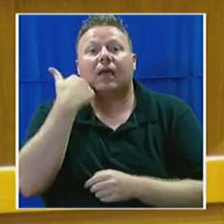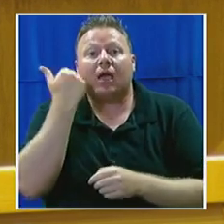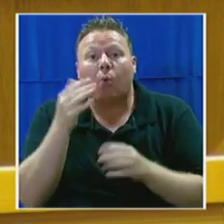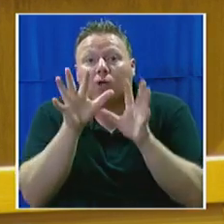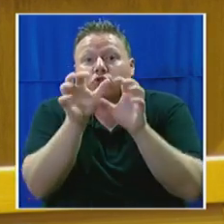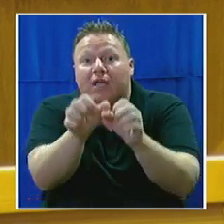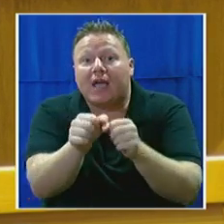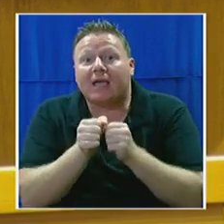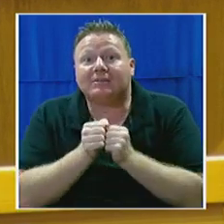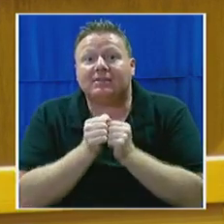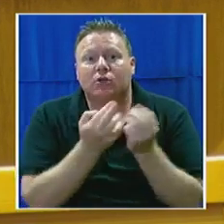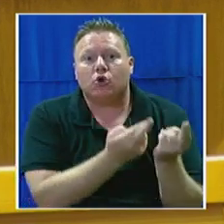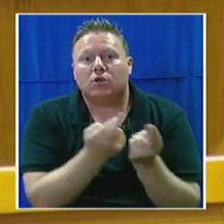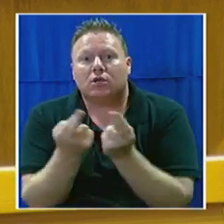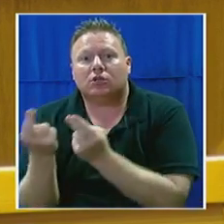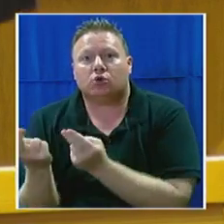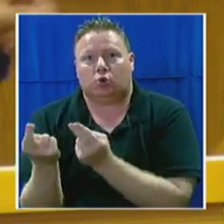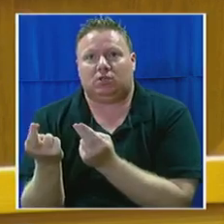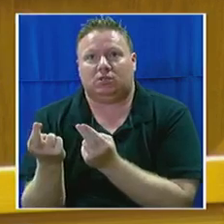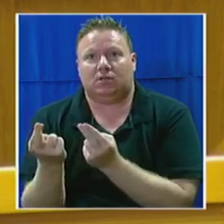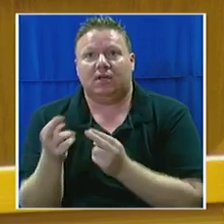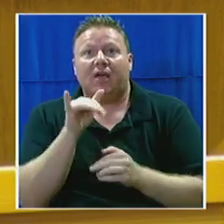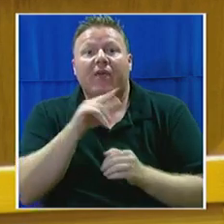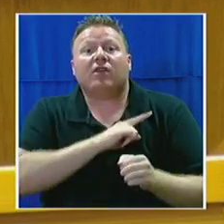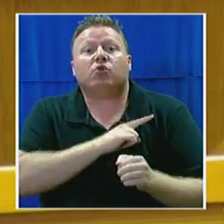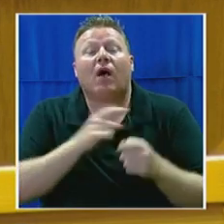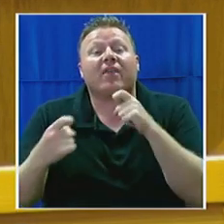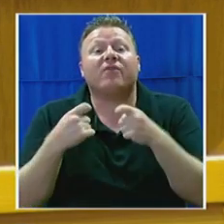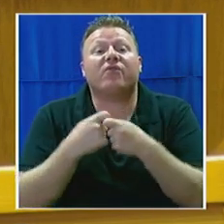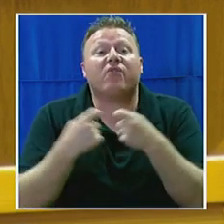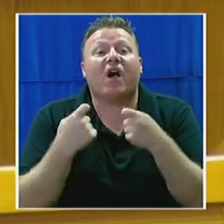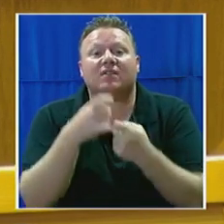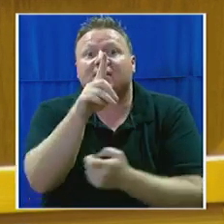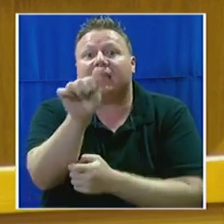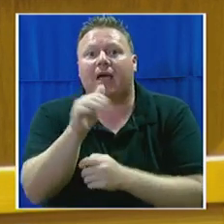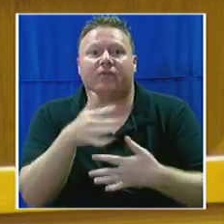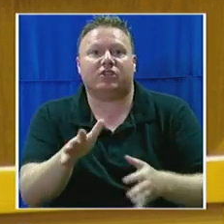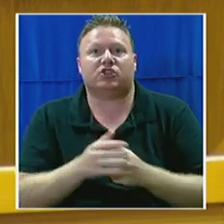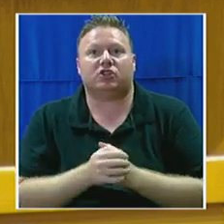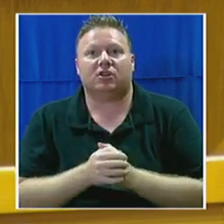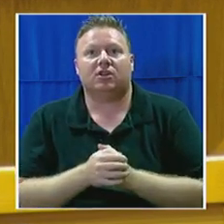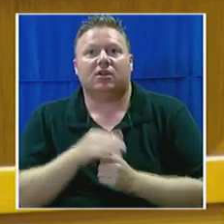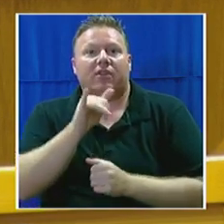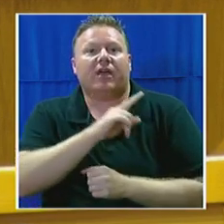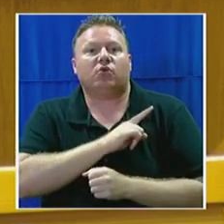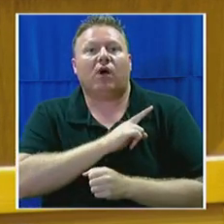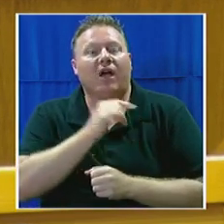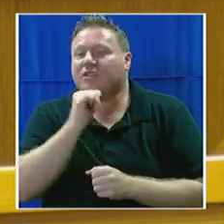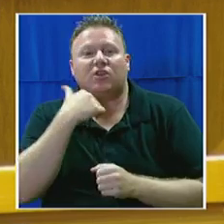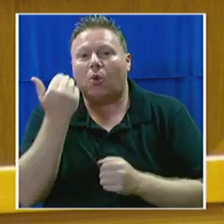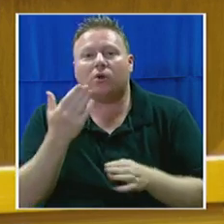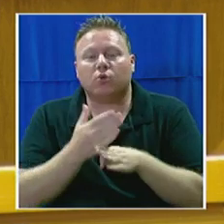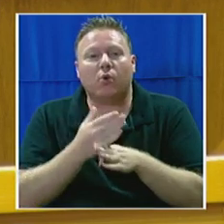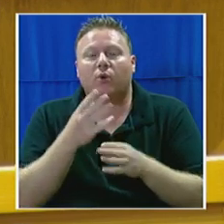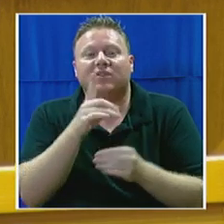hands on the resources in these areas, and that's why they're fighting the DA. That is why they're not willing to work with the DA